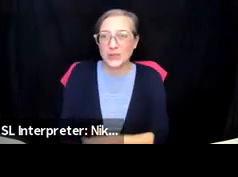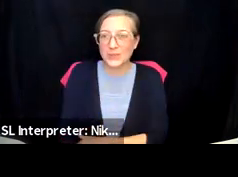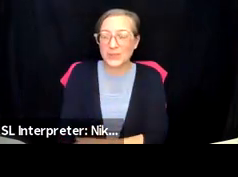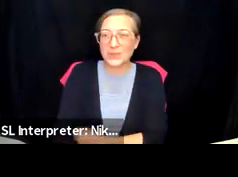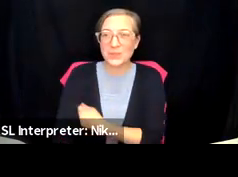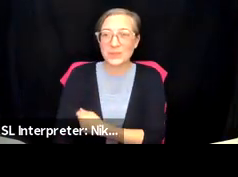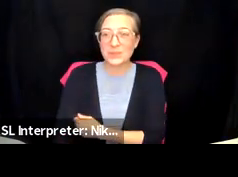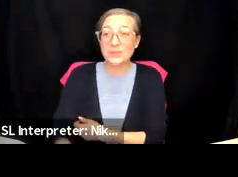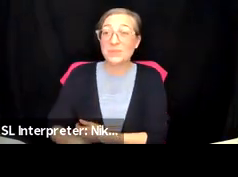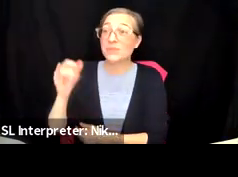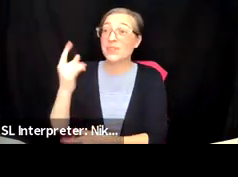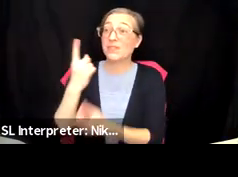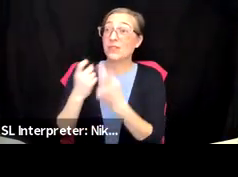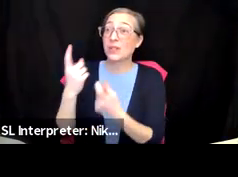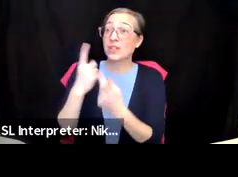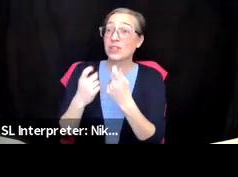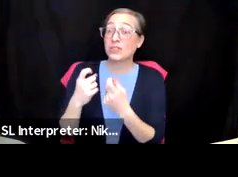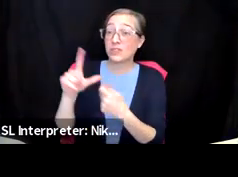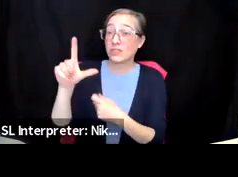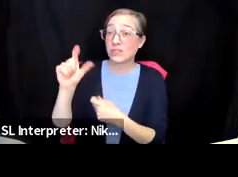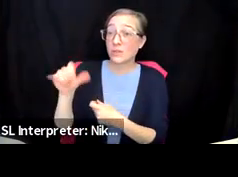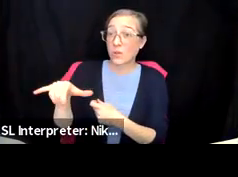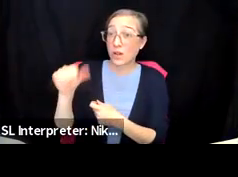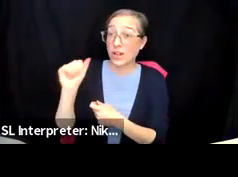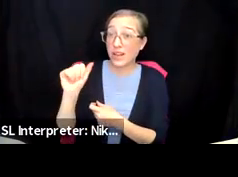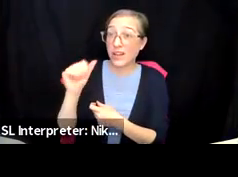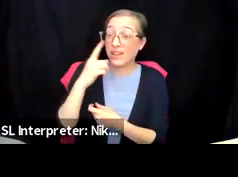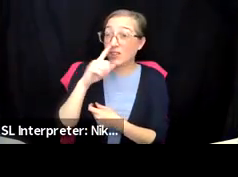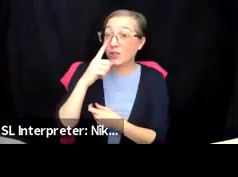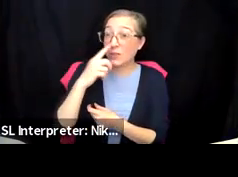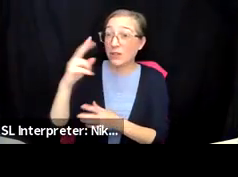Goya, if there are questions, can you read them in the chat for me?